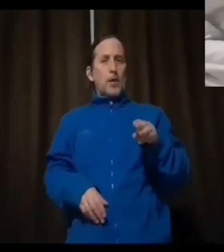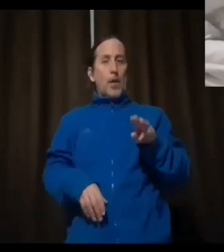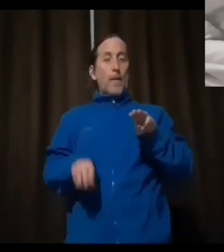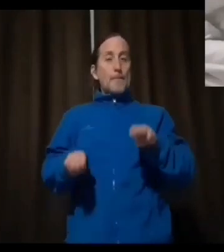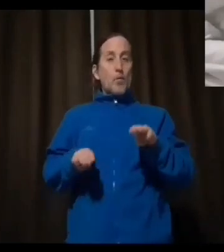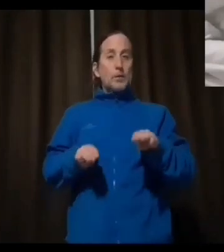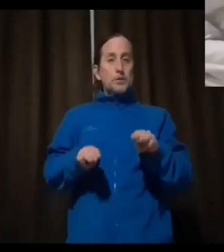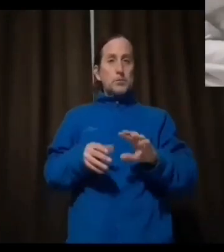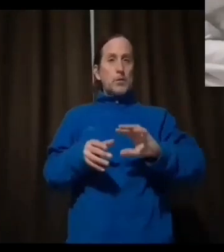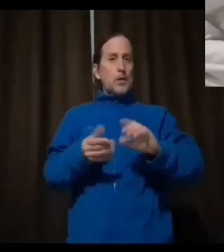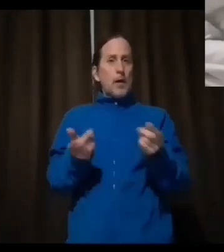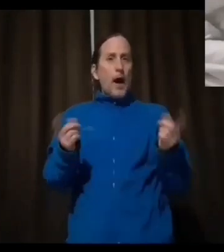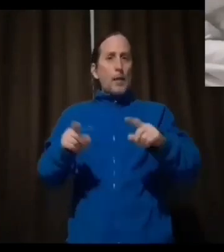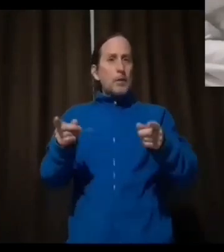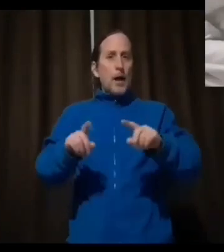every moment in time.